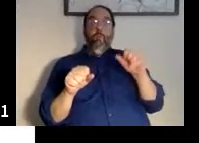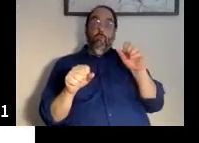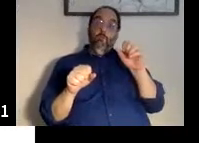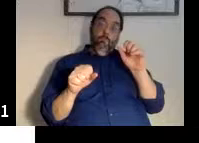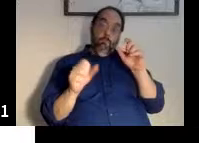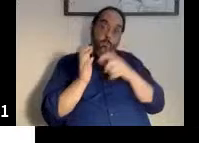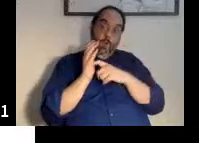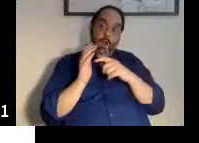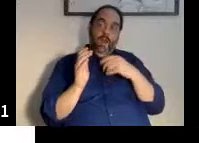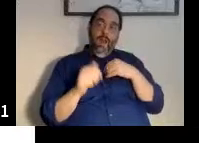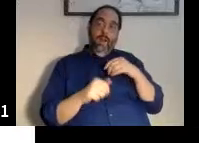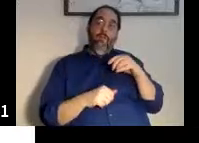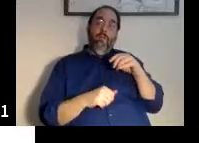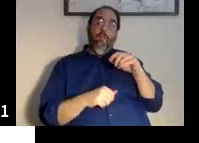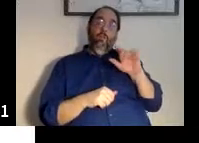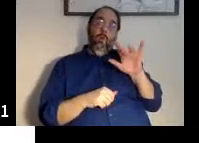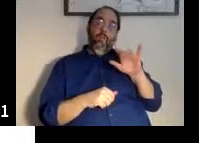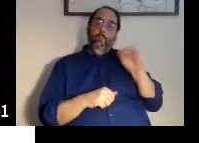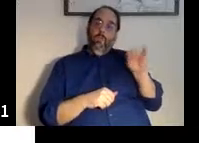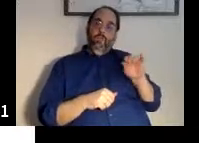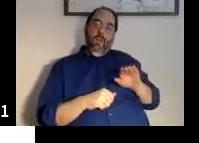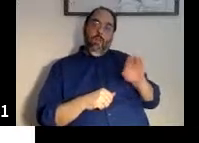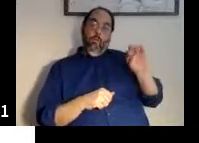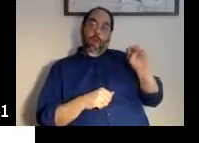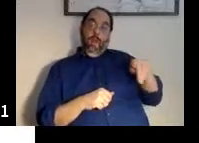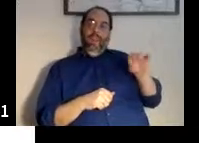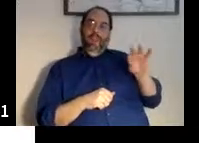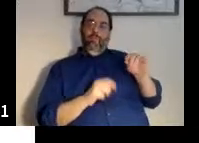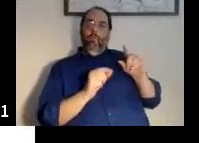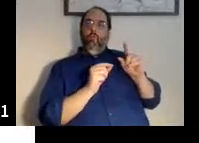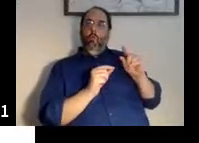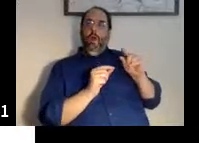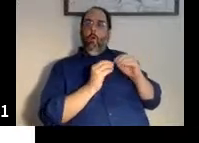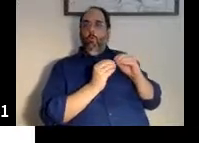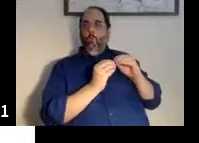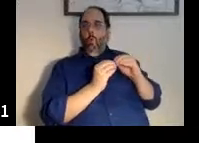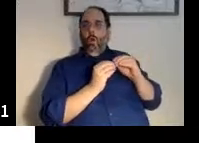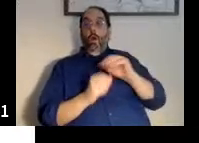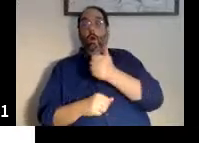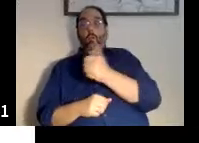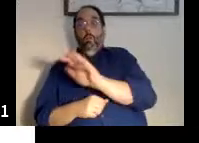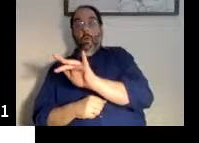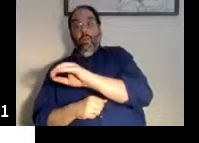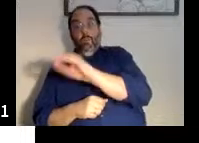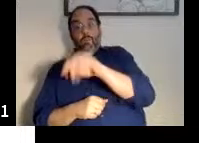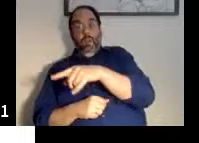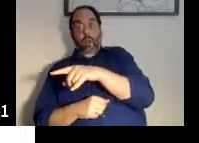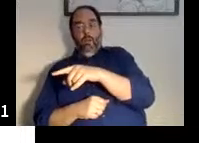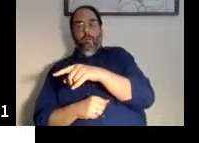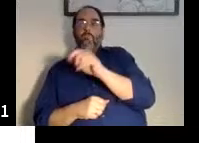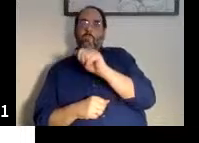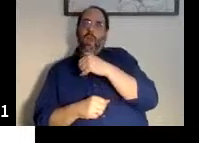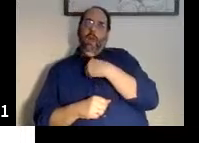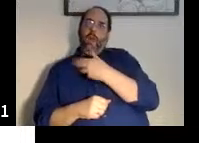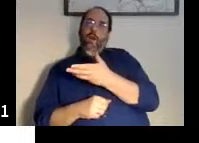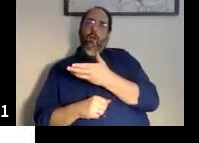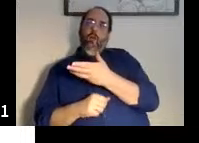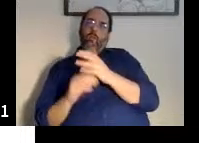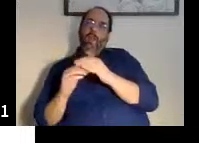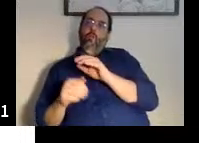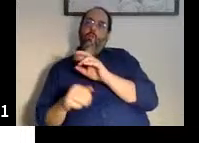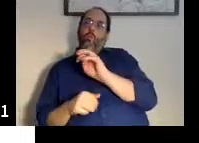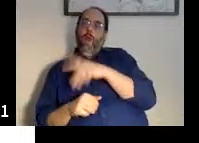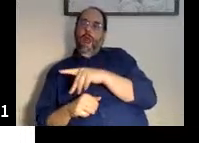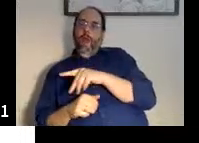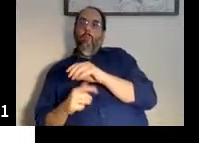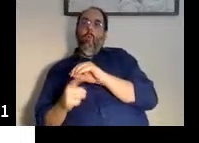are required to ramp 25% when you have 20 or more, and the other 25% could be either ramp